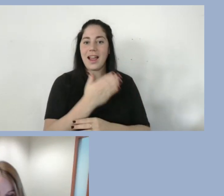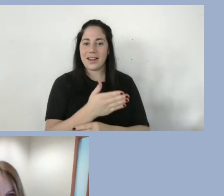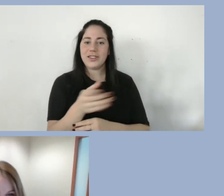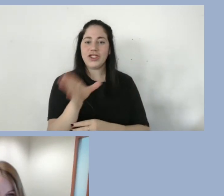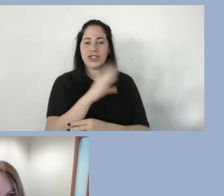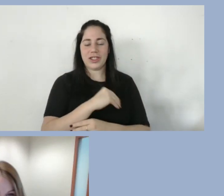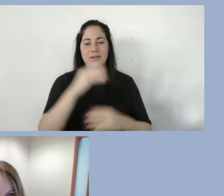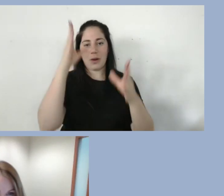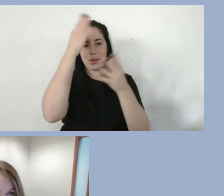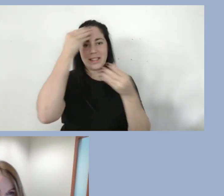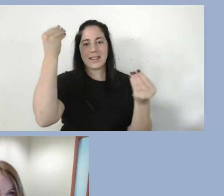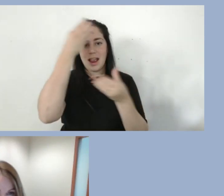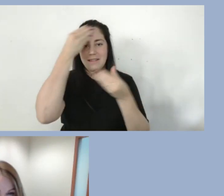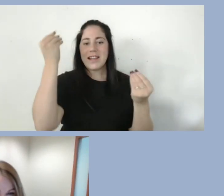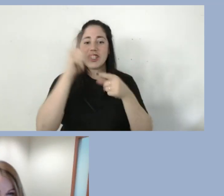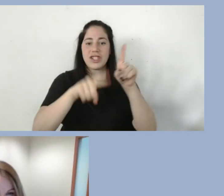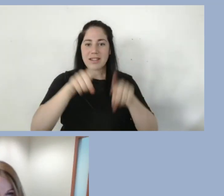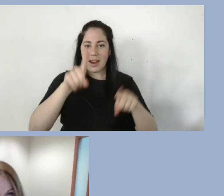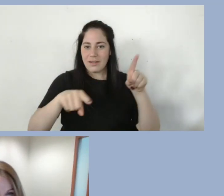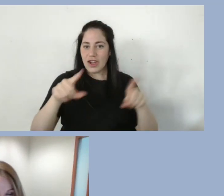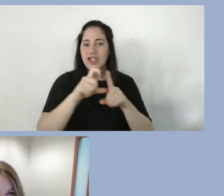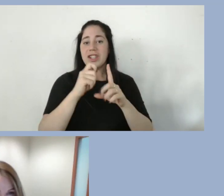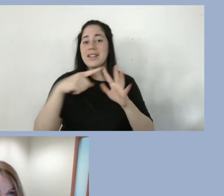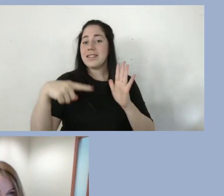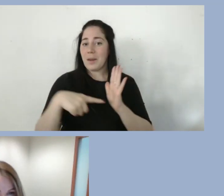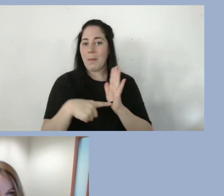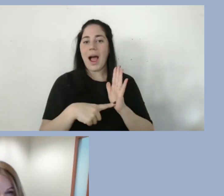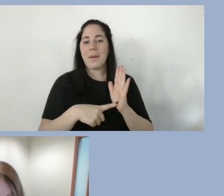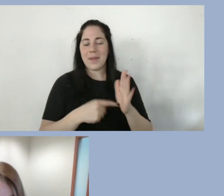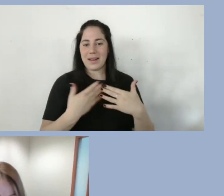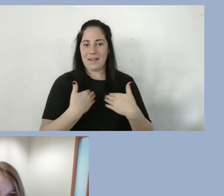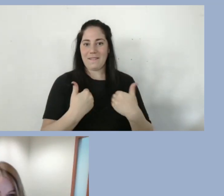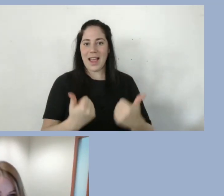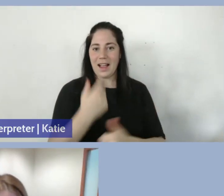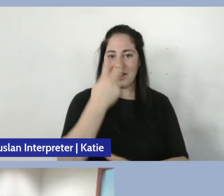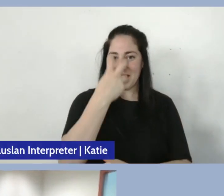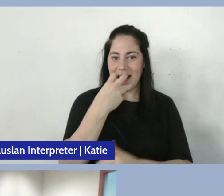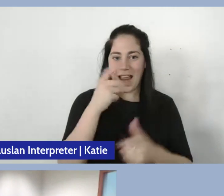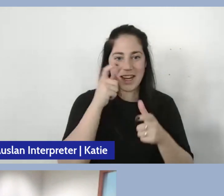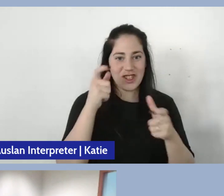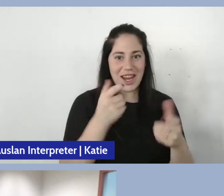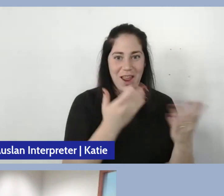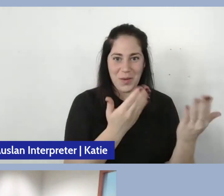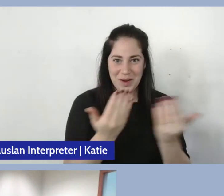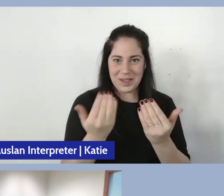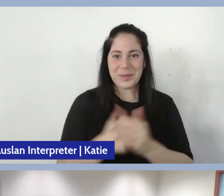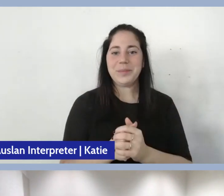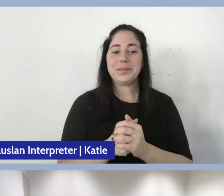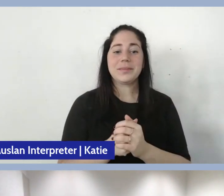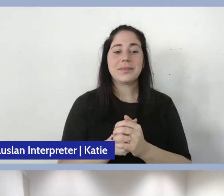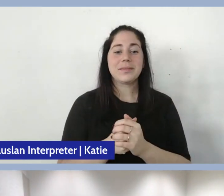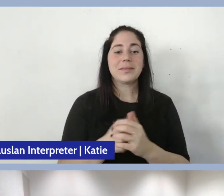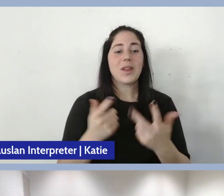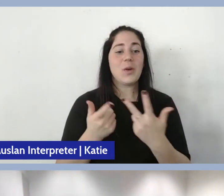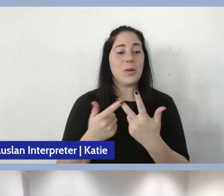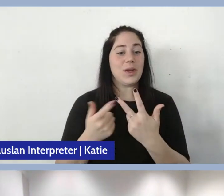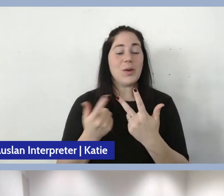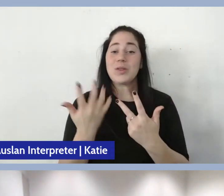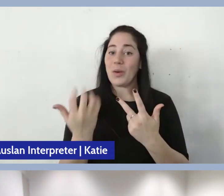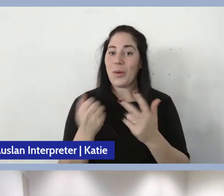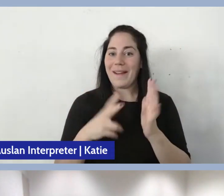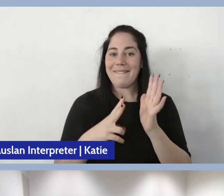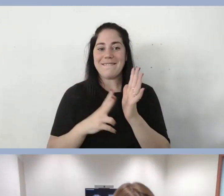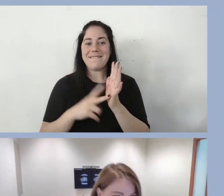Diversity and Design Branch, Department of Health and Aged Care. Welcome, Eliza. We also have Vesna Dragoi,